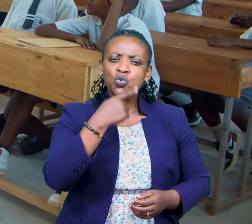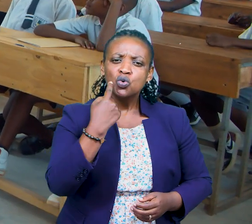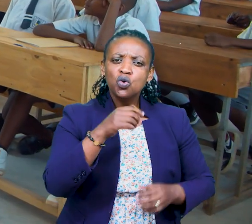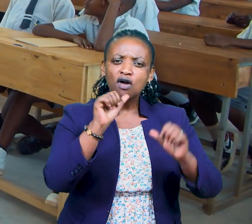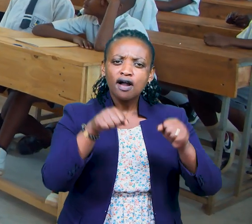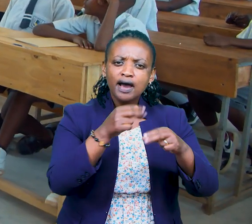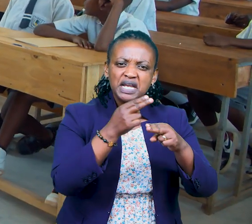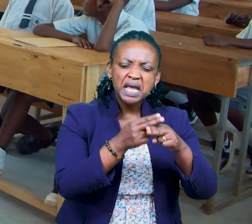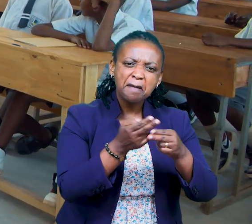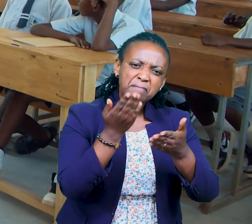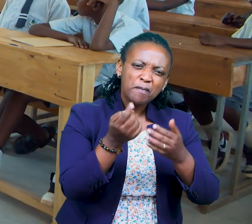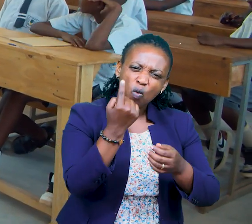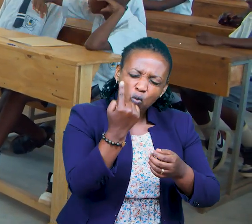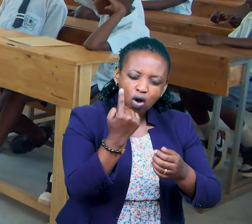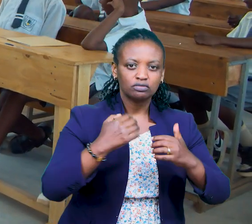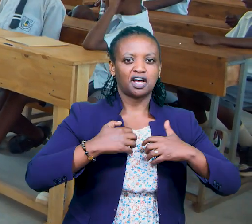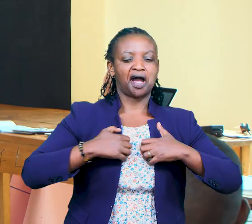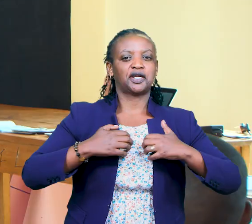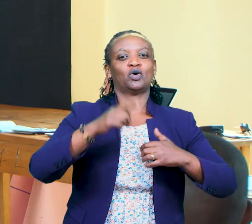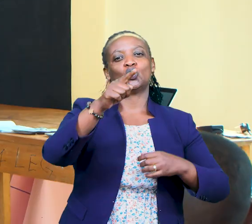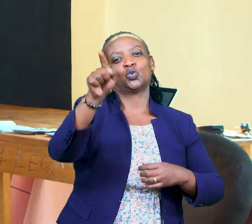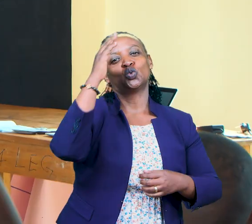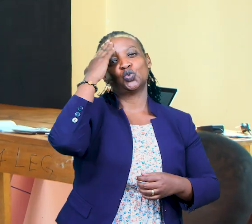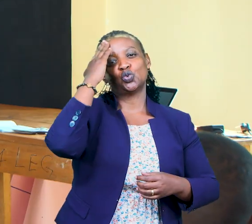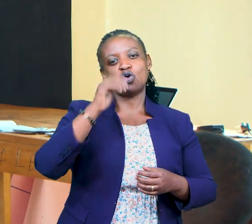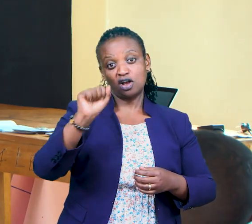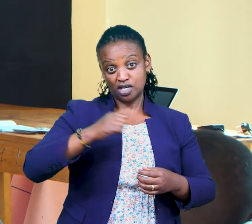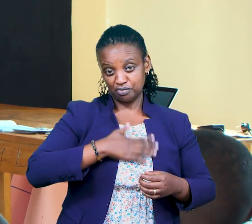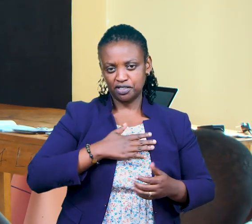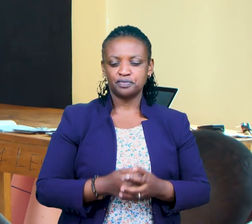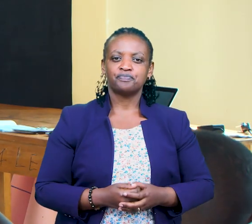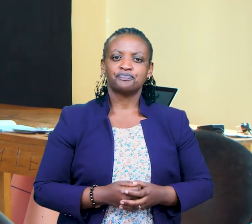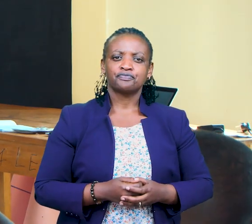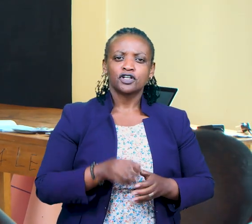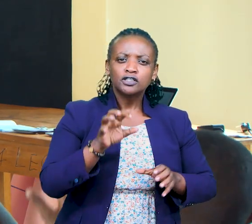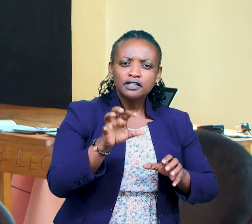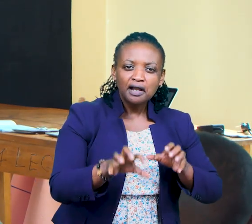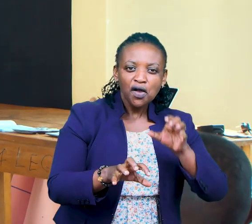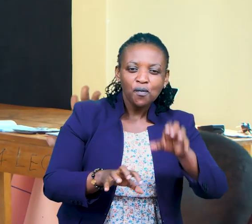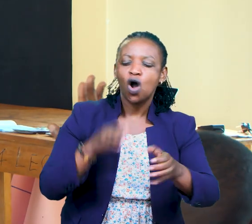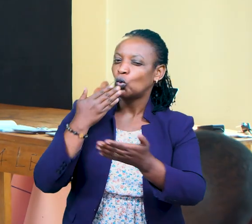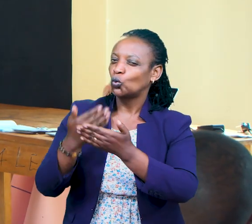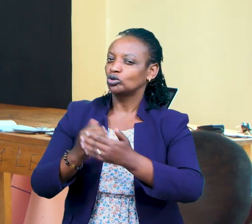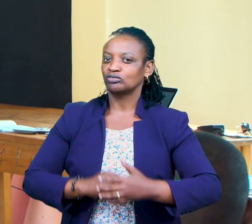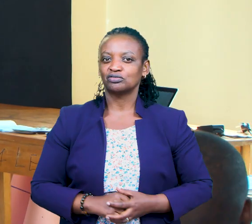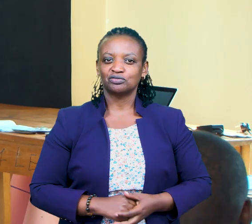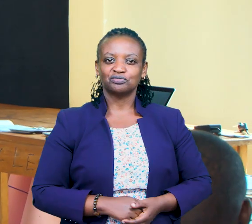name at least one animal that you know? Yes, please. A leopard, good.